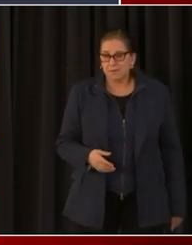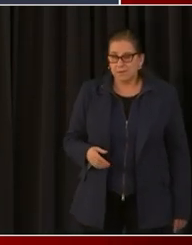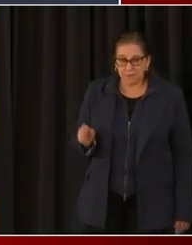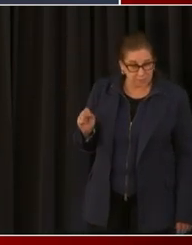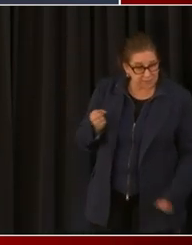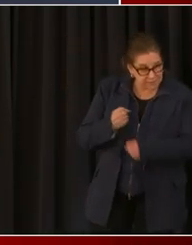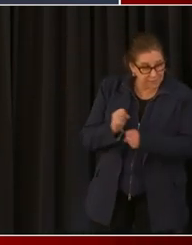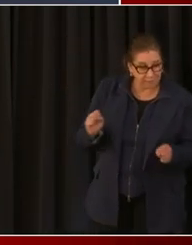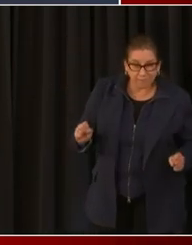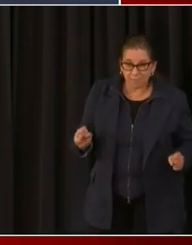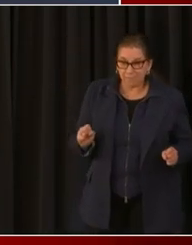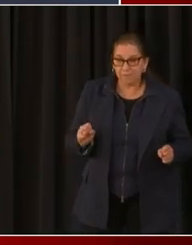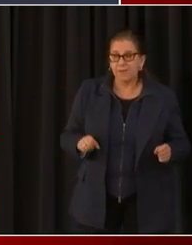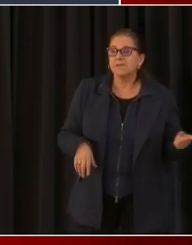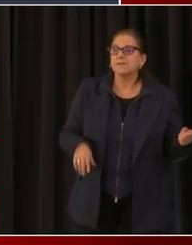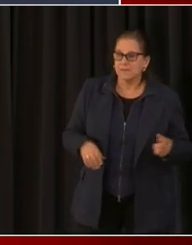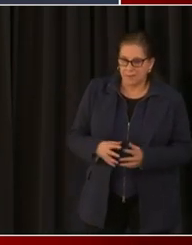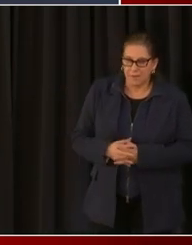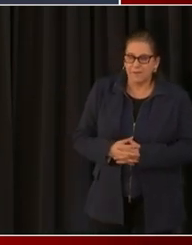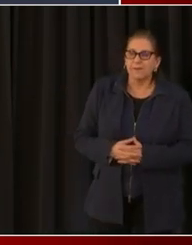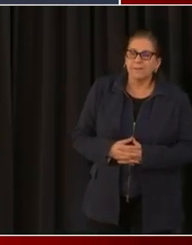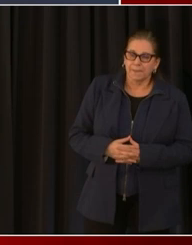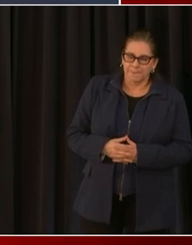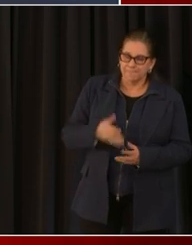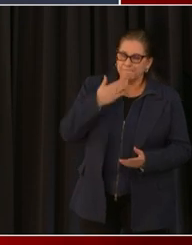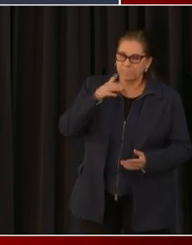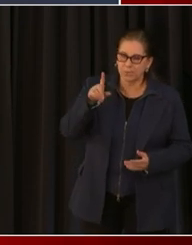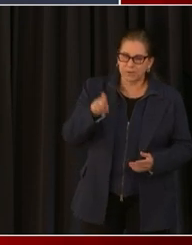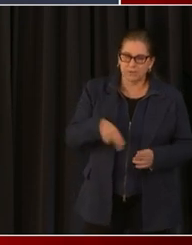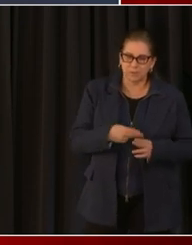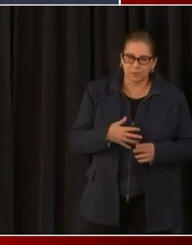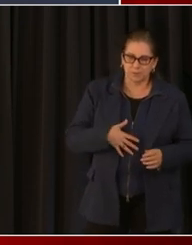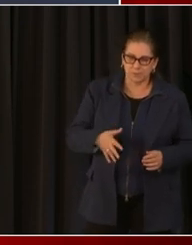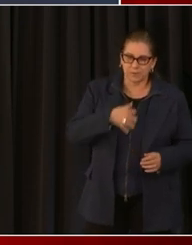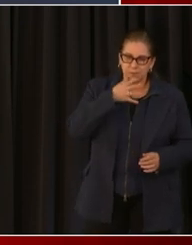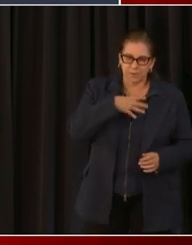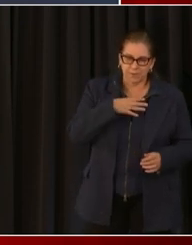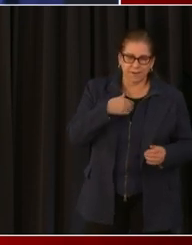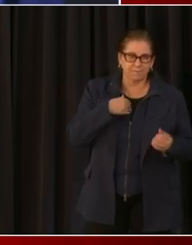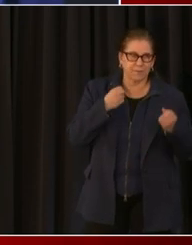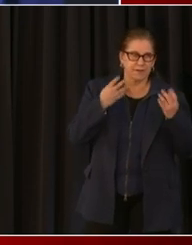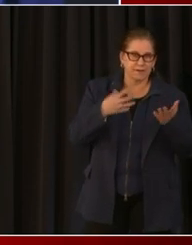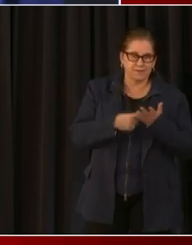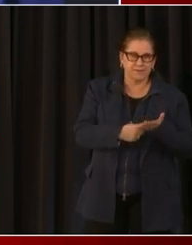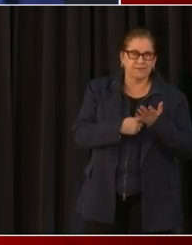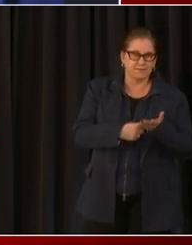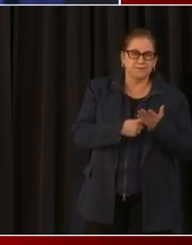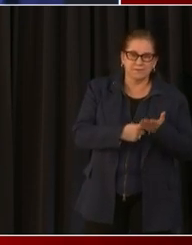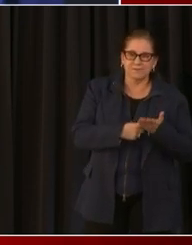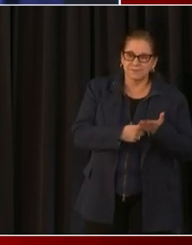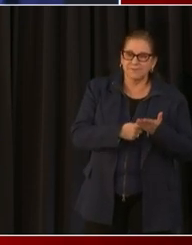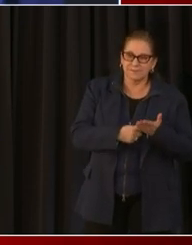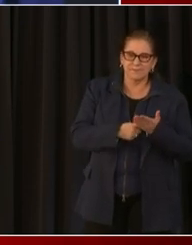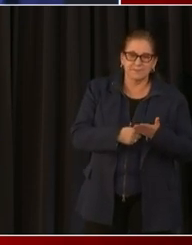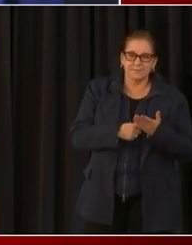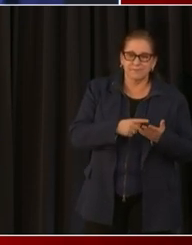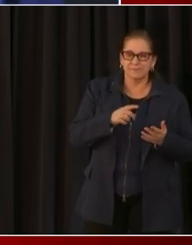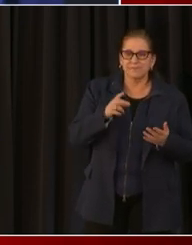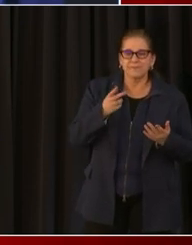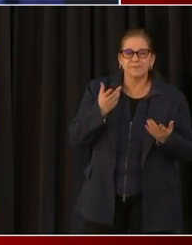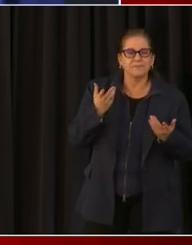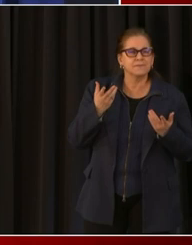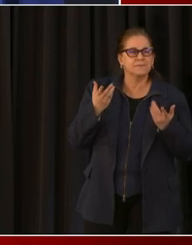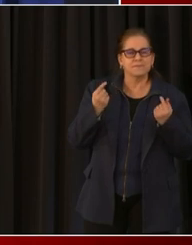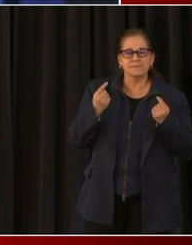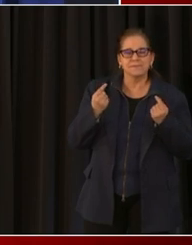them? What would your advice be? Sure, thank you so much for the question. And we had a great discussion around the data that's out